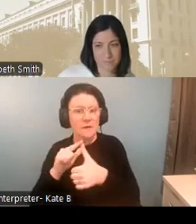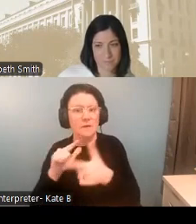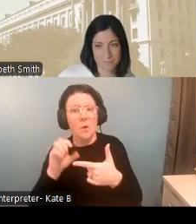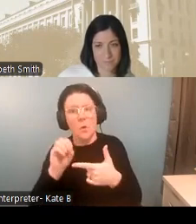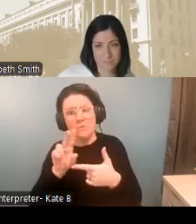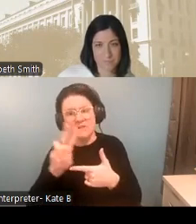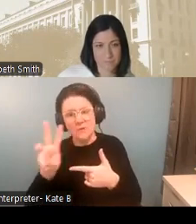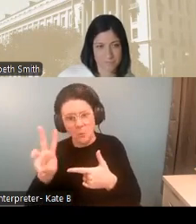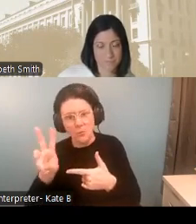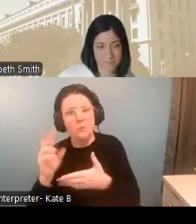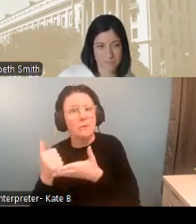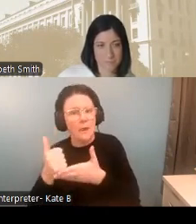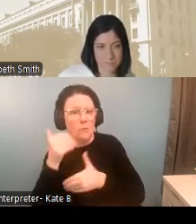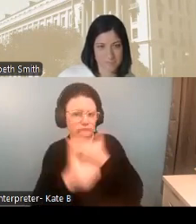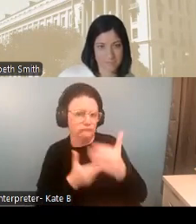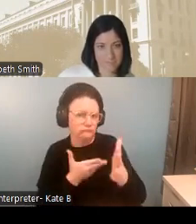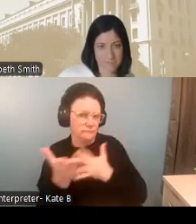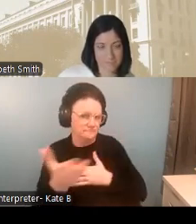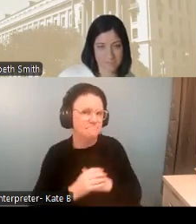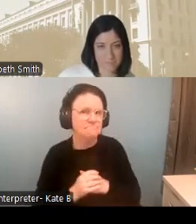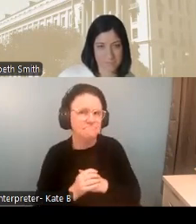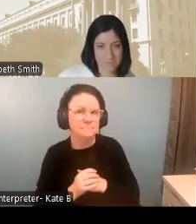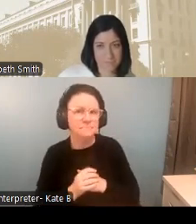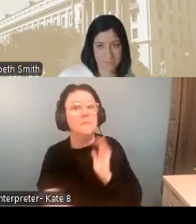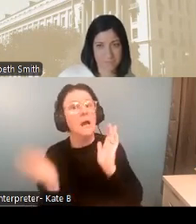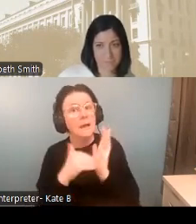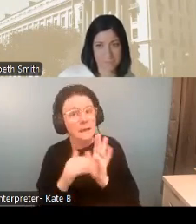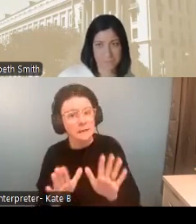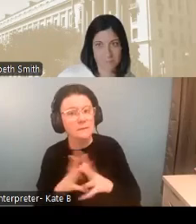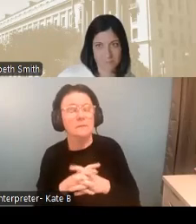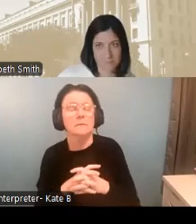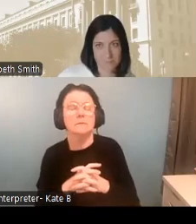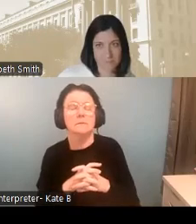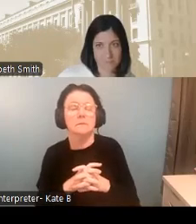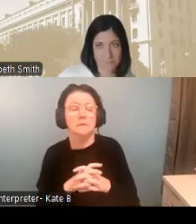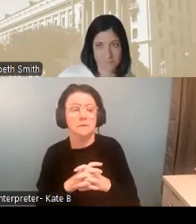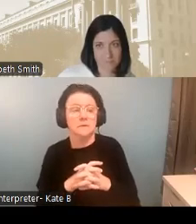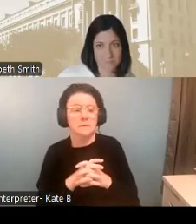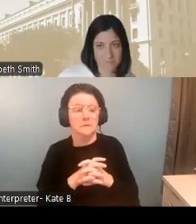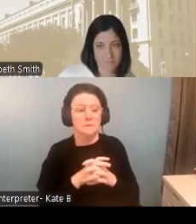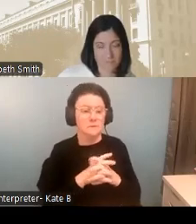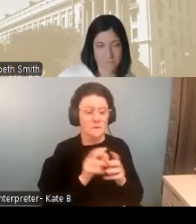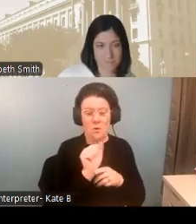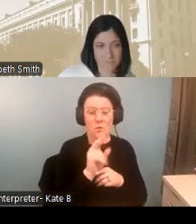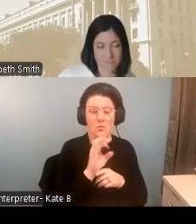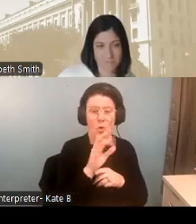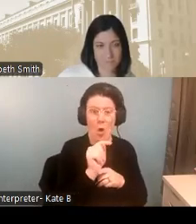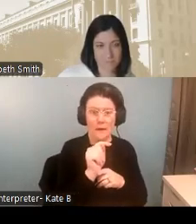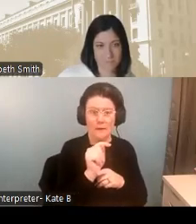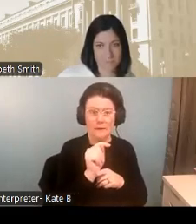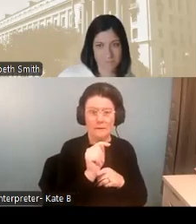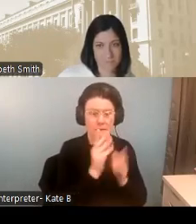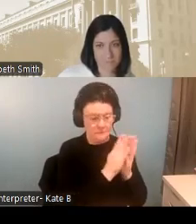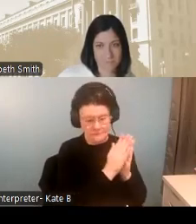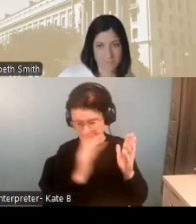that will work with you through this process. But again, throughout this entire audit fieldwork phase, we